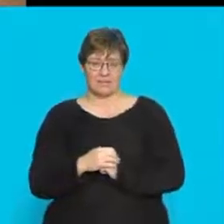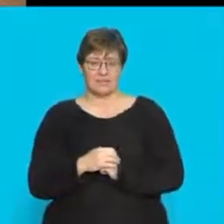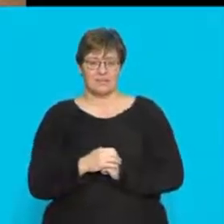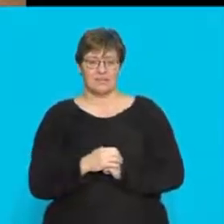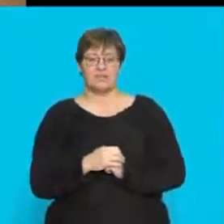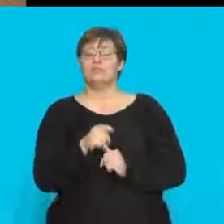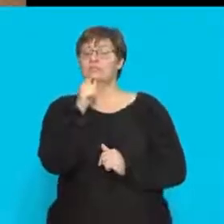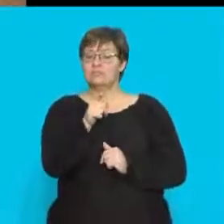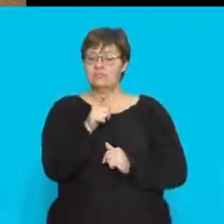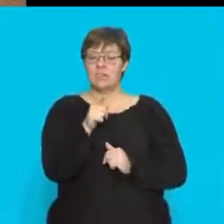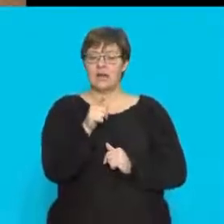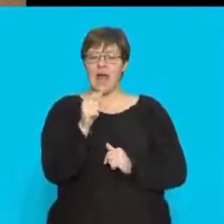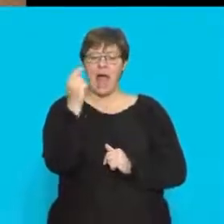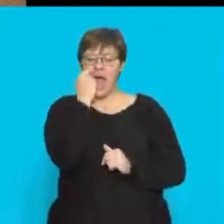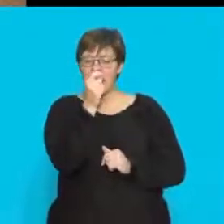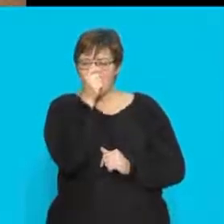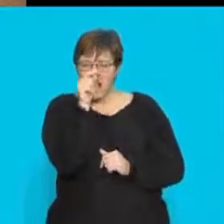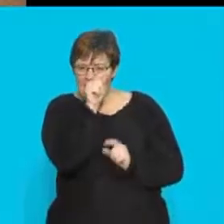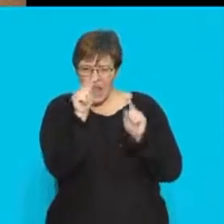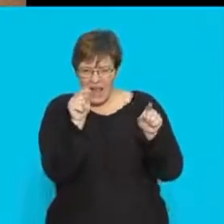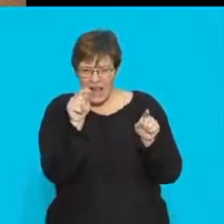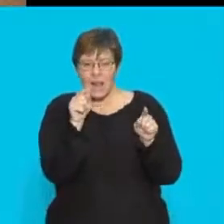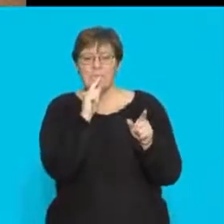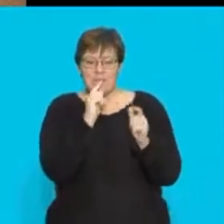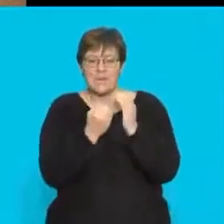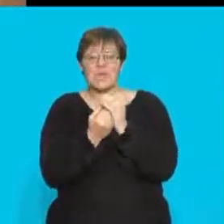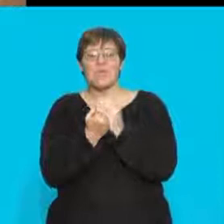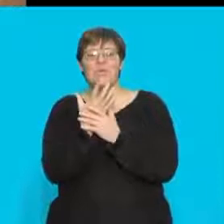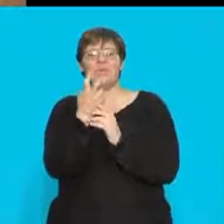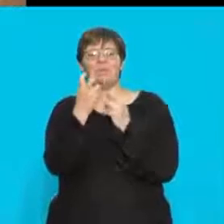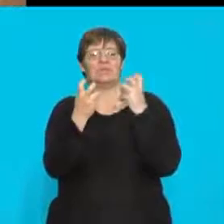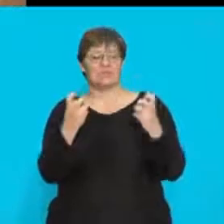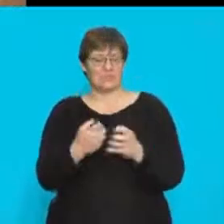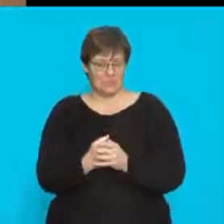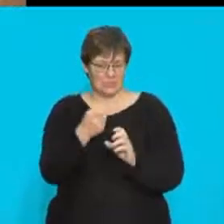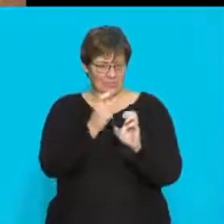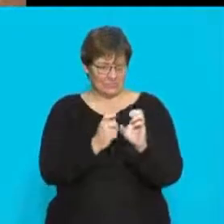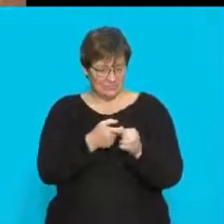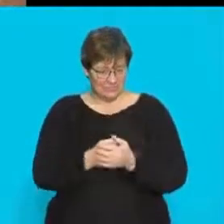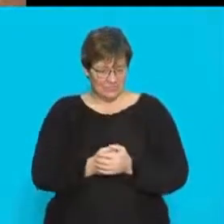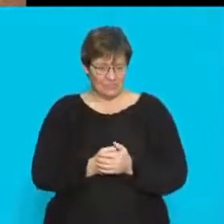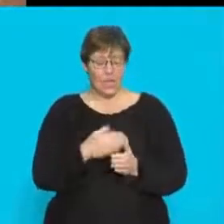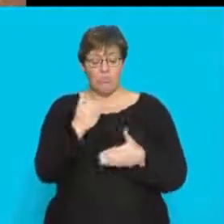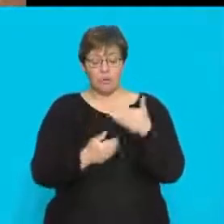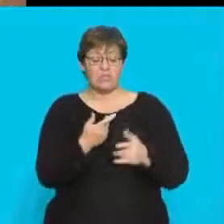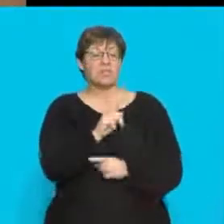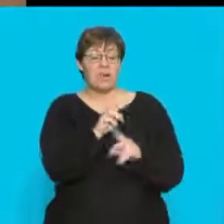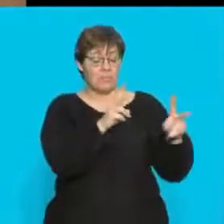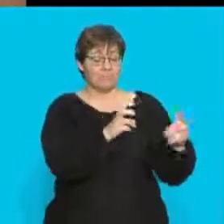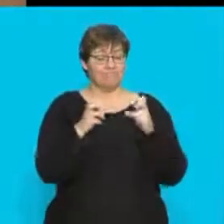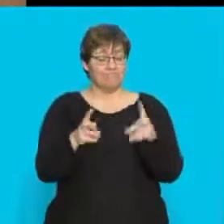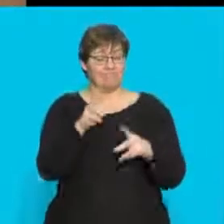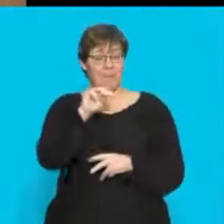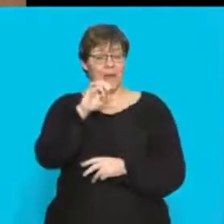Okay guys, and these little eyes are going to become the new potato. So by the process of